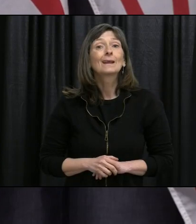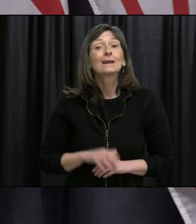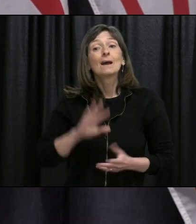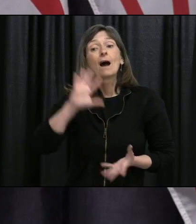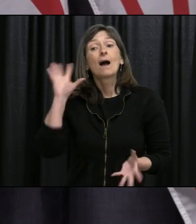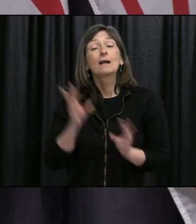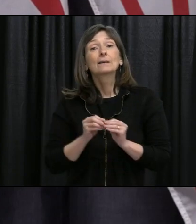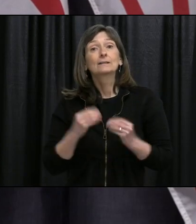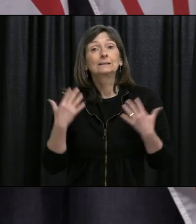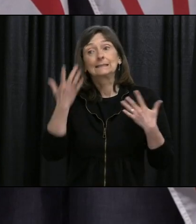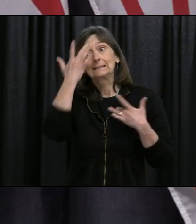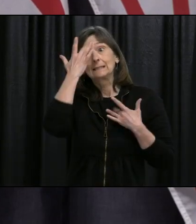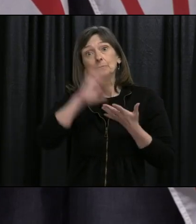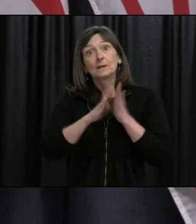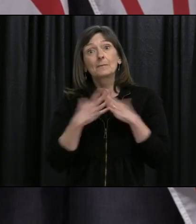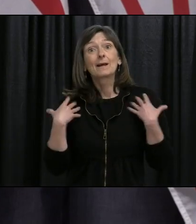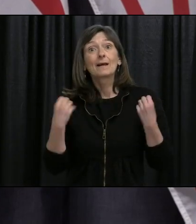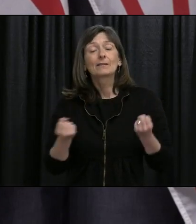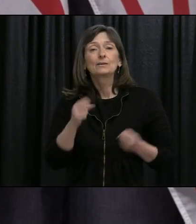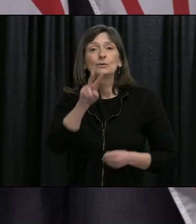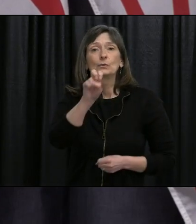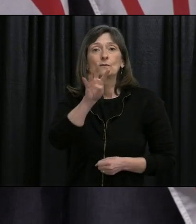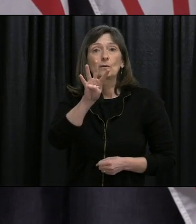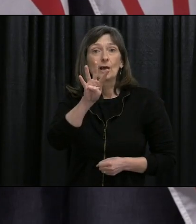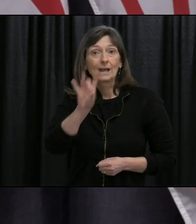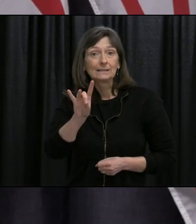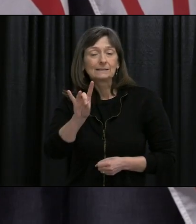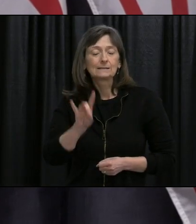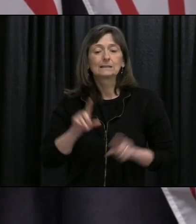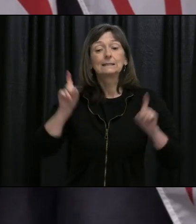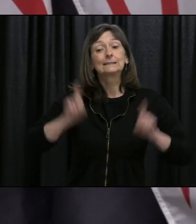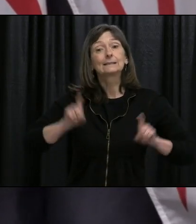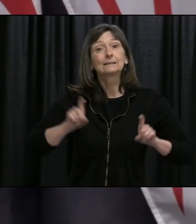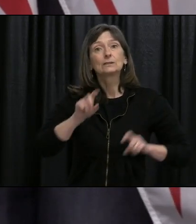248 people have now recovered, and in total, we have tested